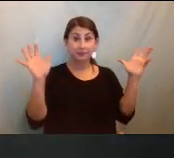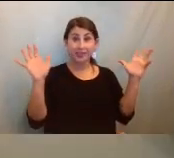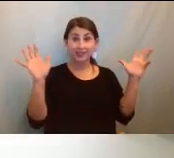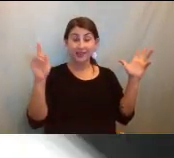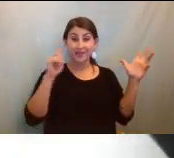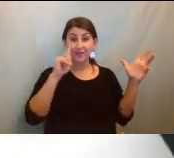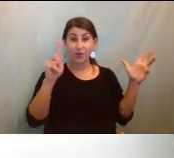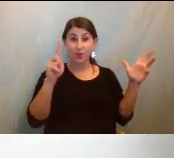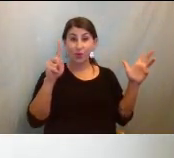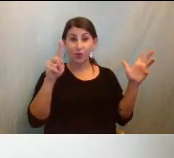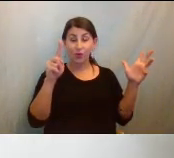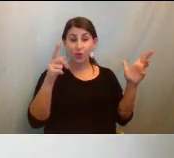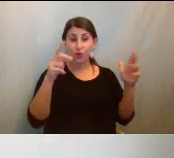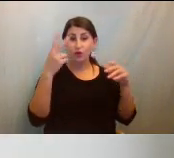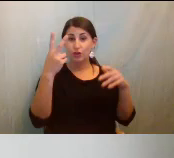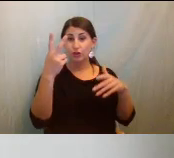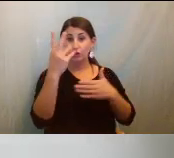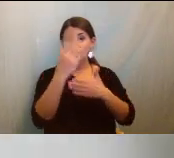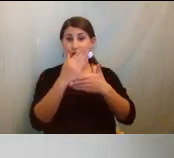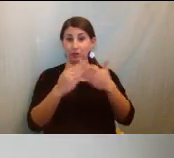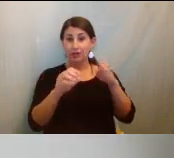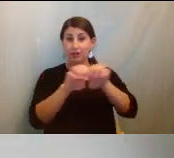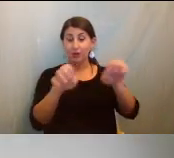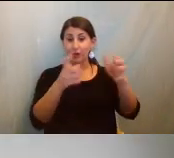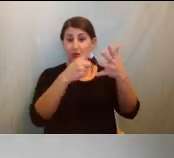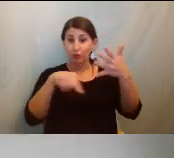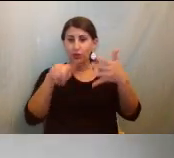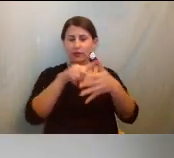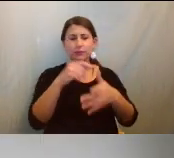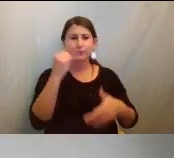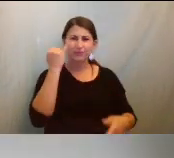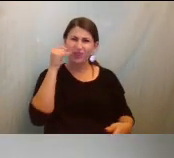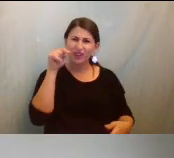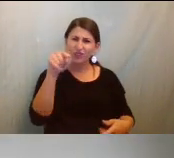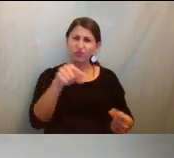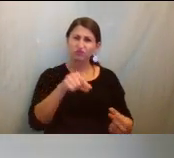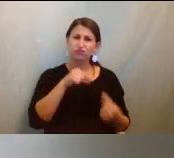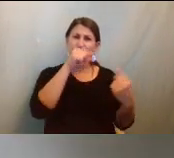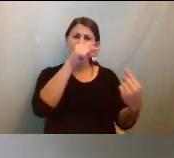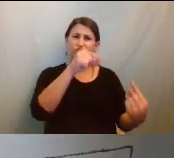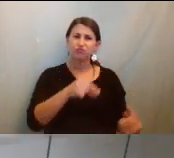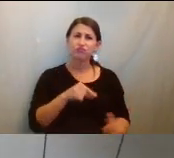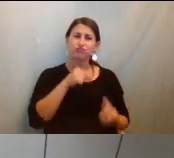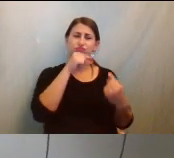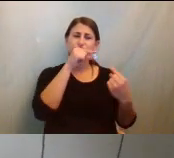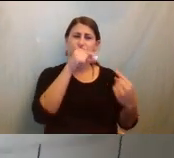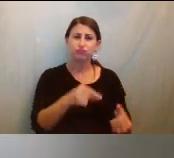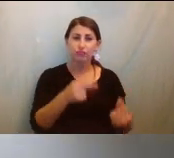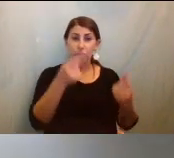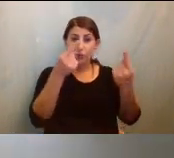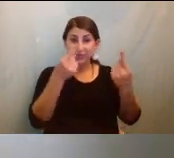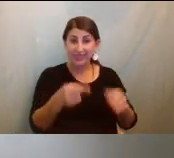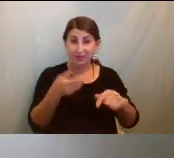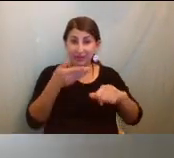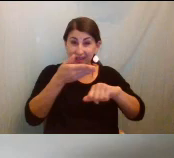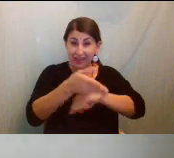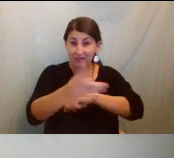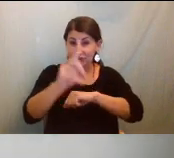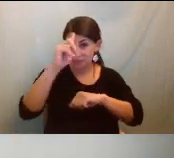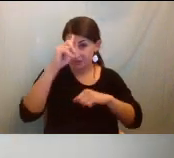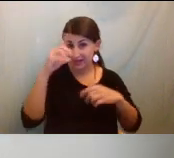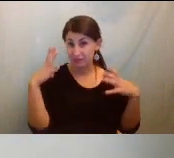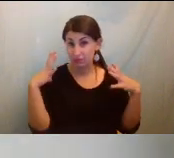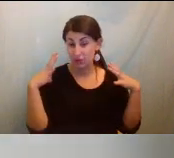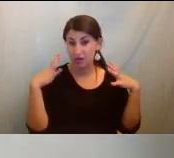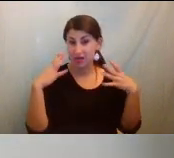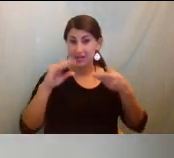And that is all for your two-step equation review. If you were having trouble with what came after mind break,